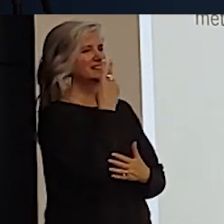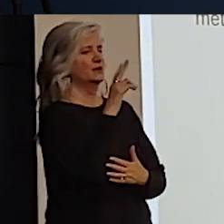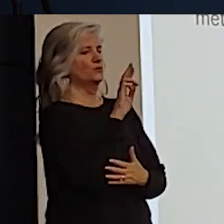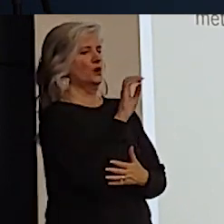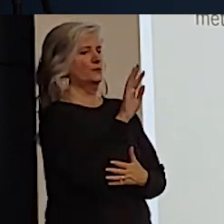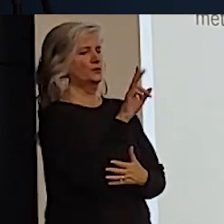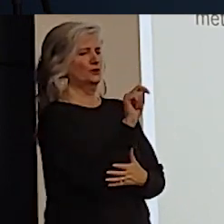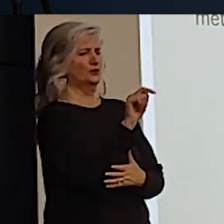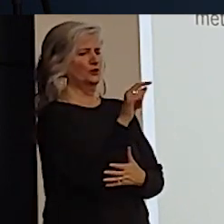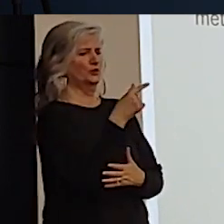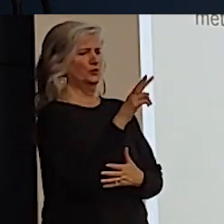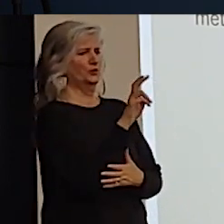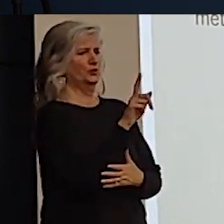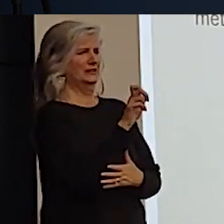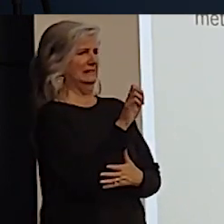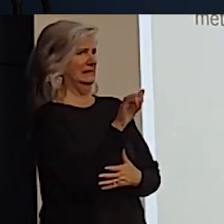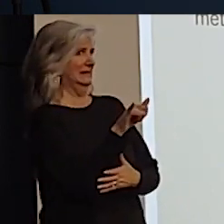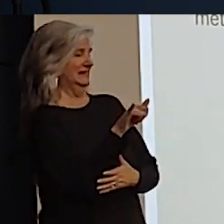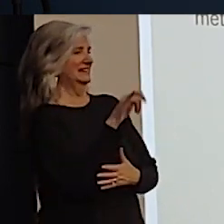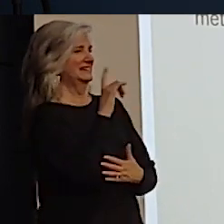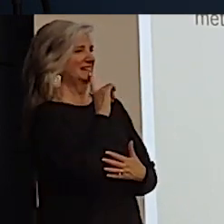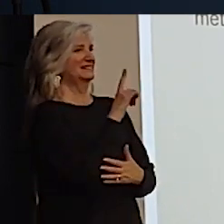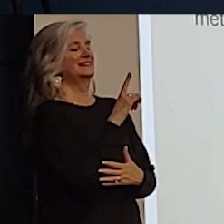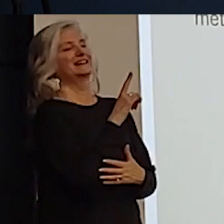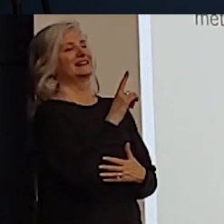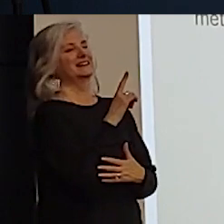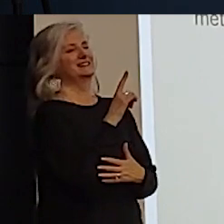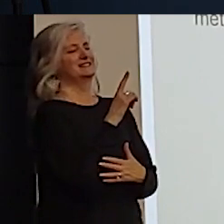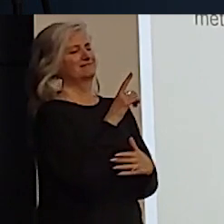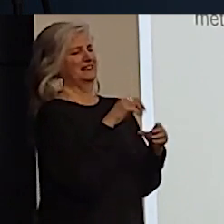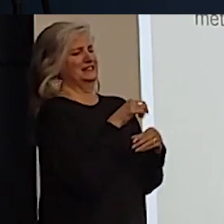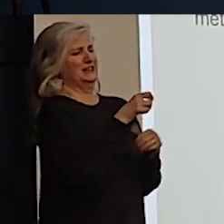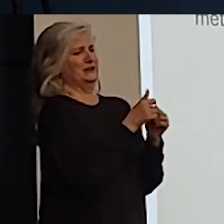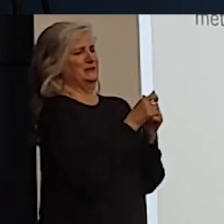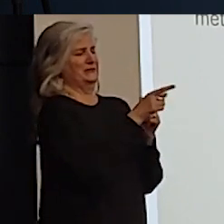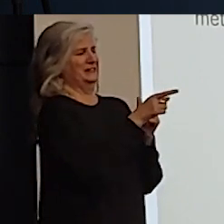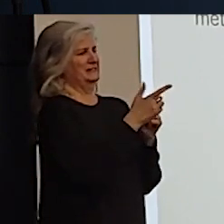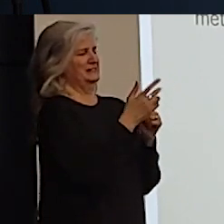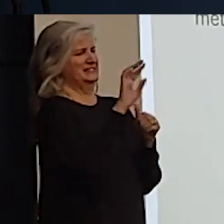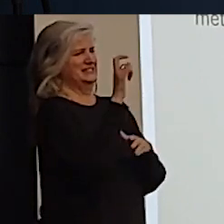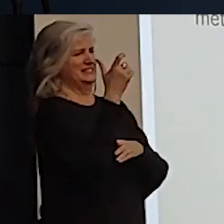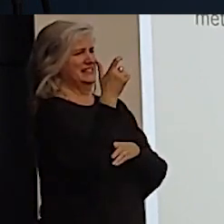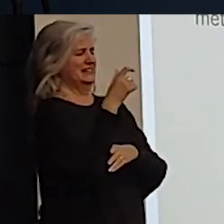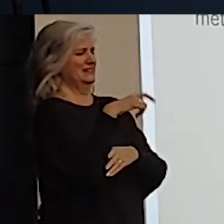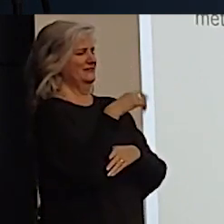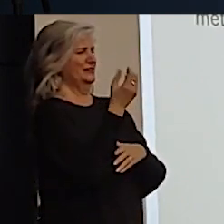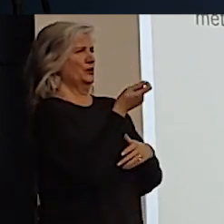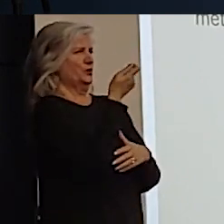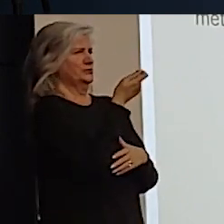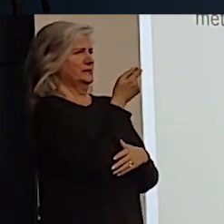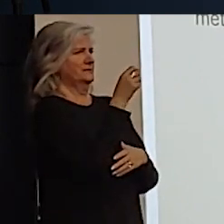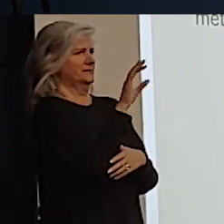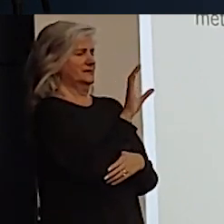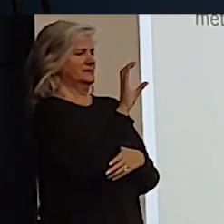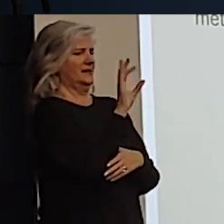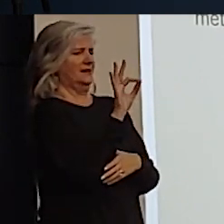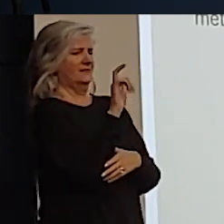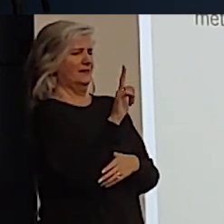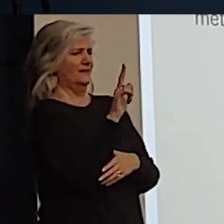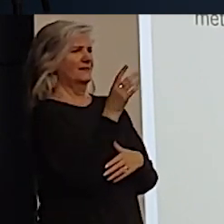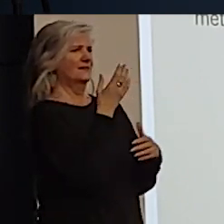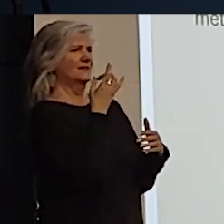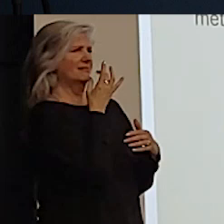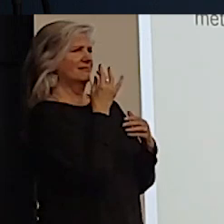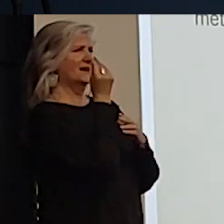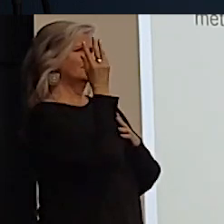Goulet is playing an energy executive and they're in a room and he holds up a CFL light bulb and he goes, "Gentlemen, what are we